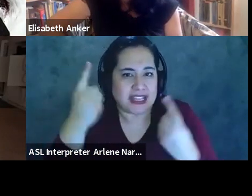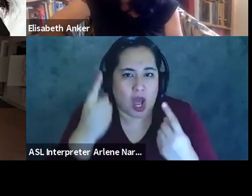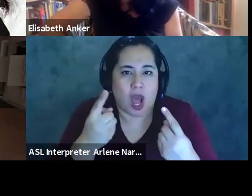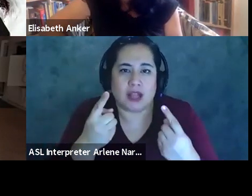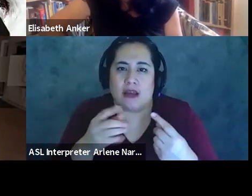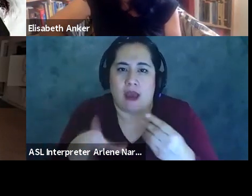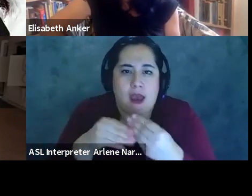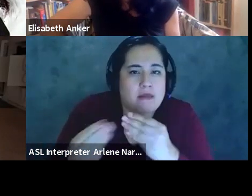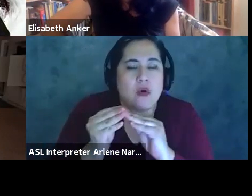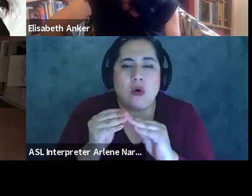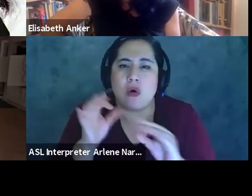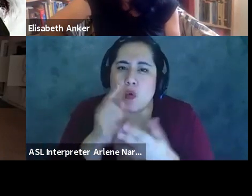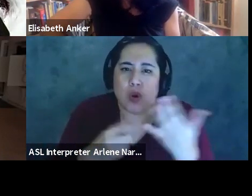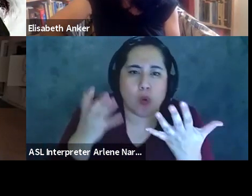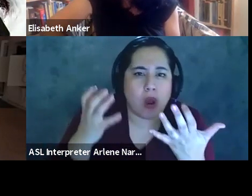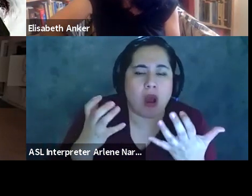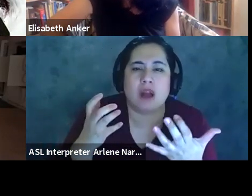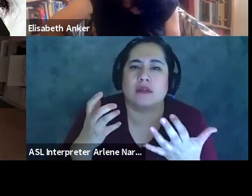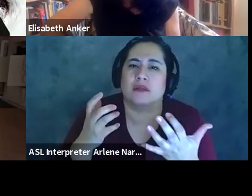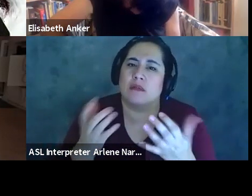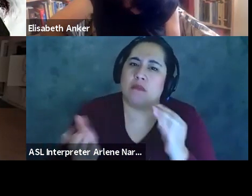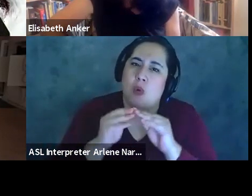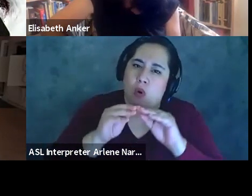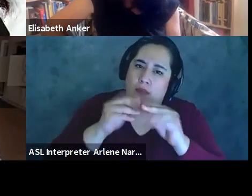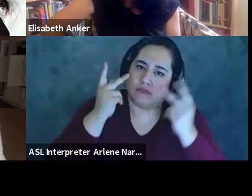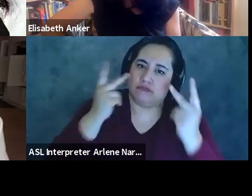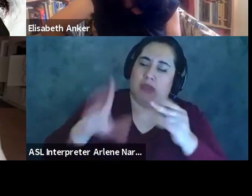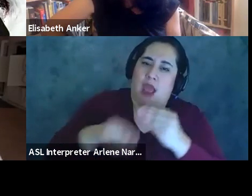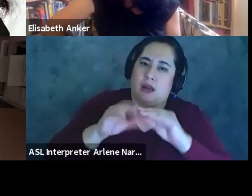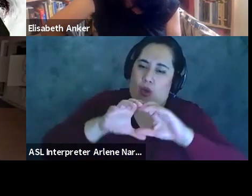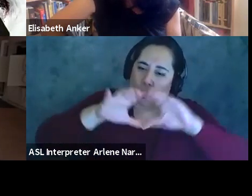in a more wider global context, if you want to do that?